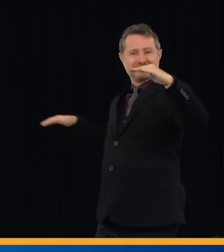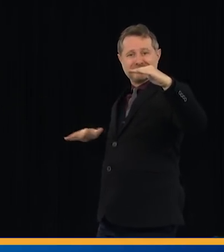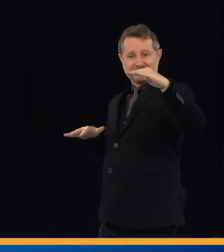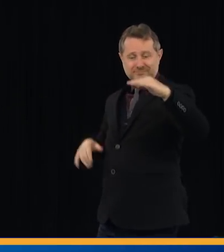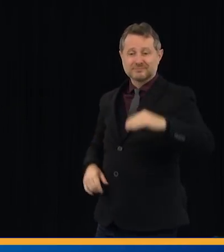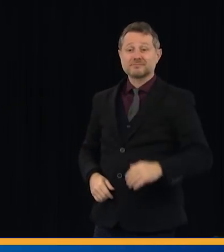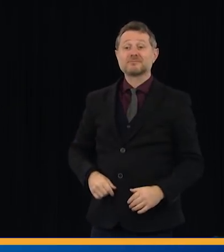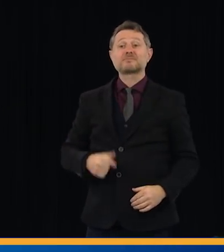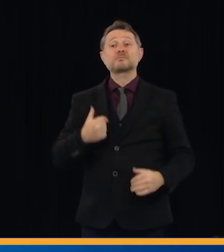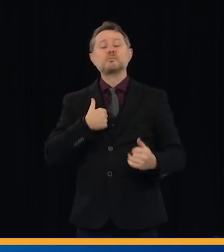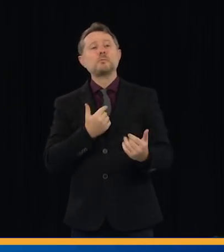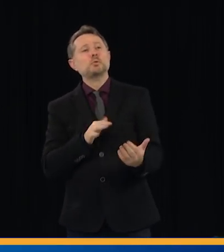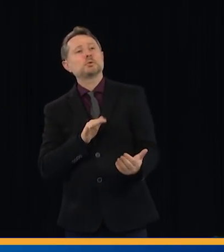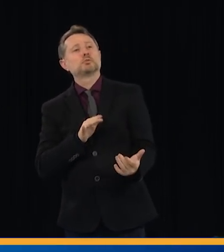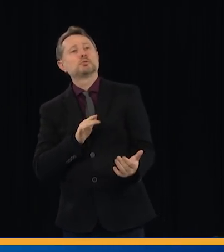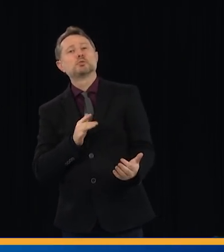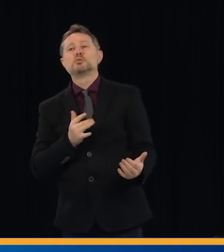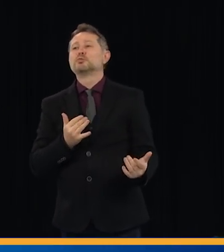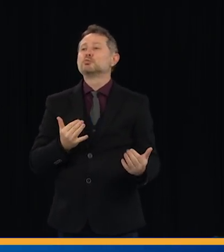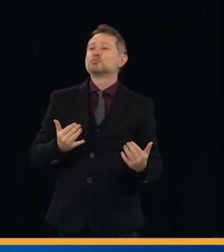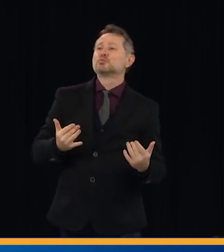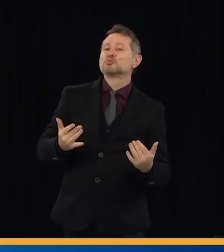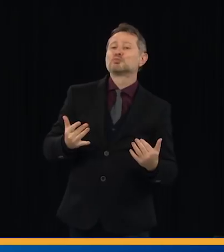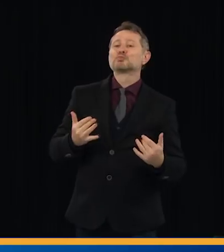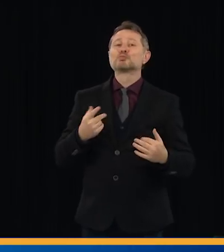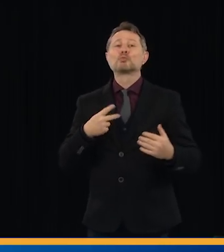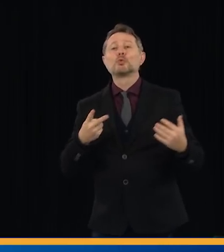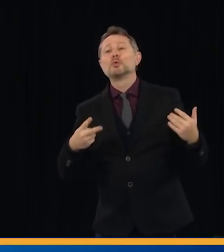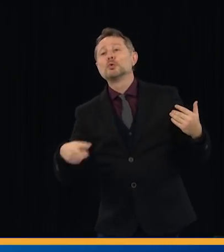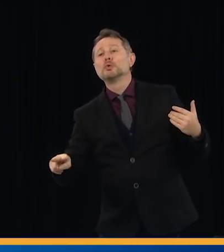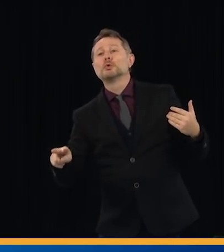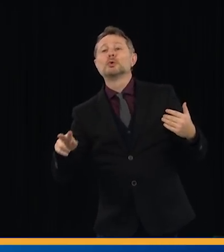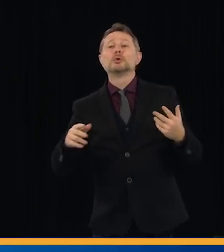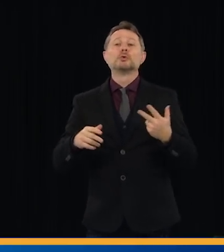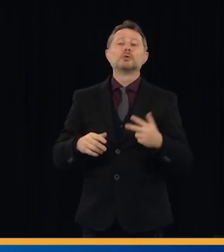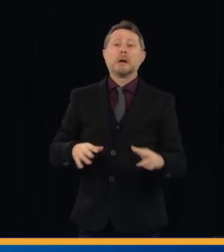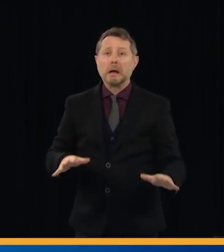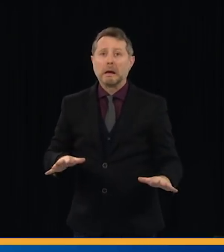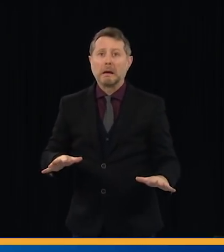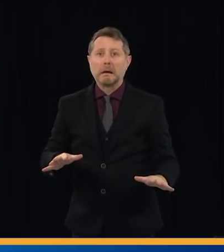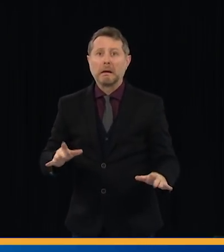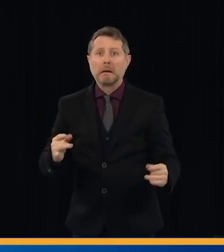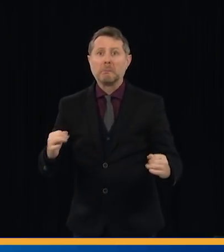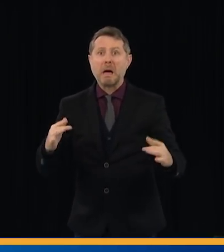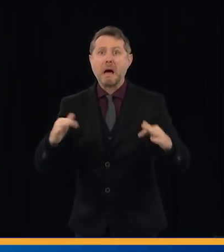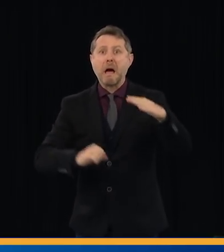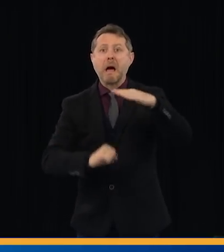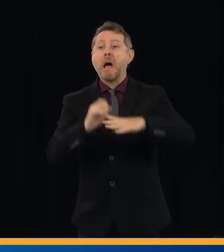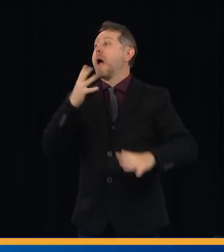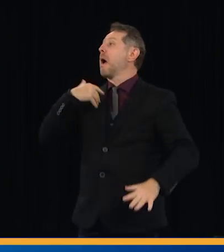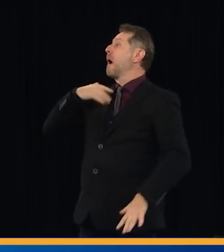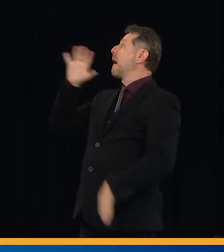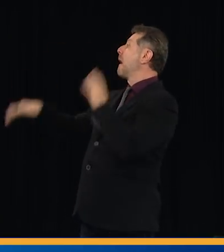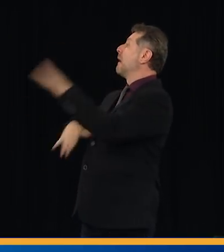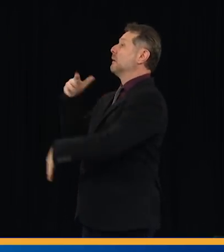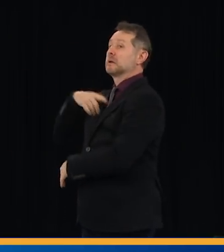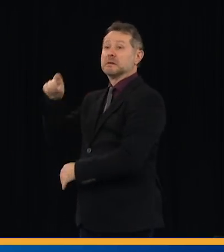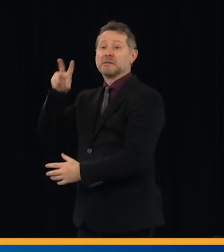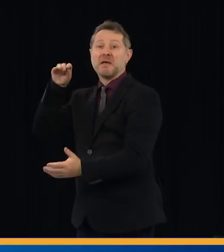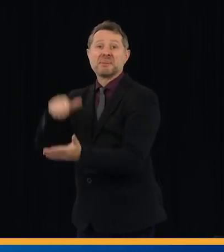wait for day 13 to say, oh my gosh, we need 30,000 ventilators. It's